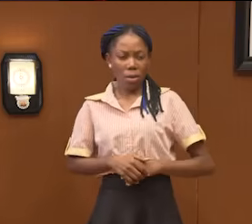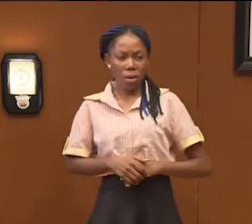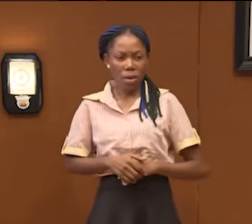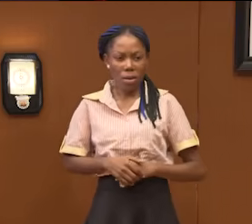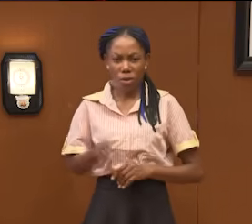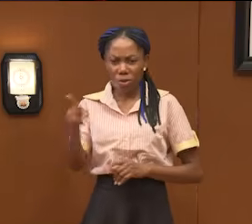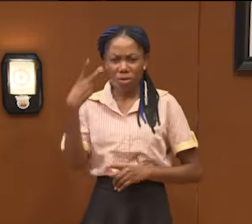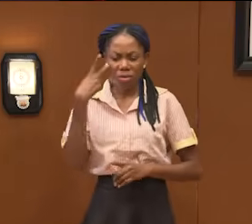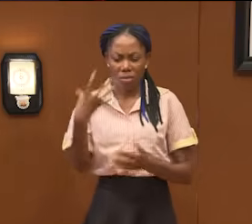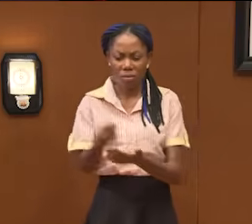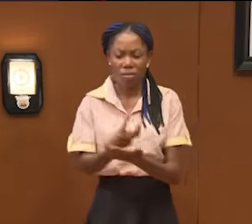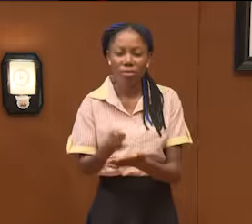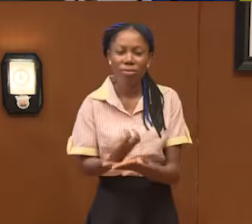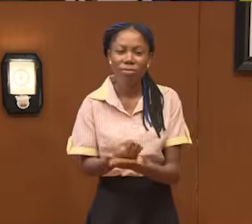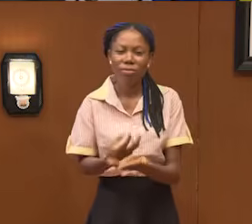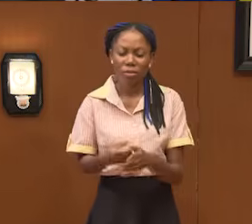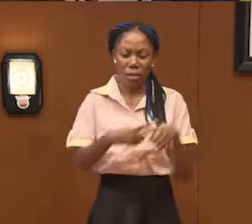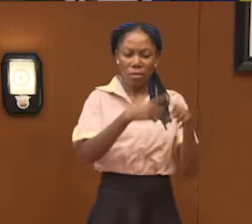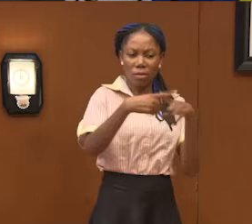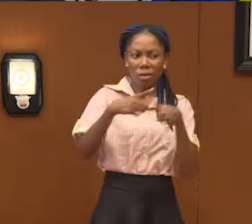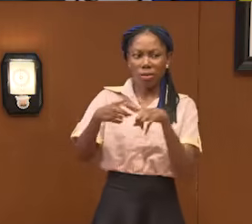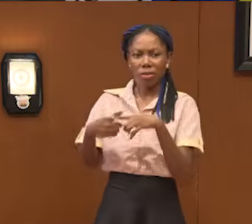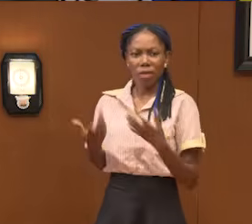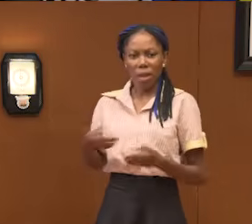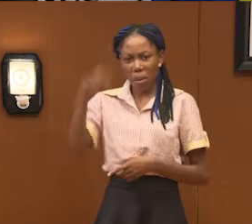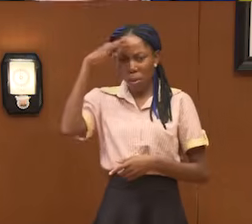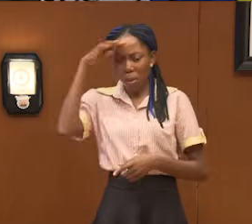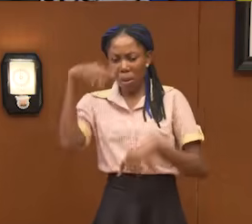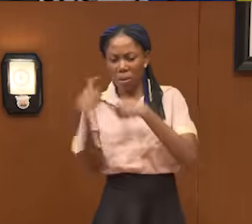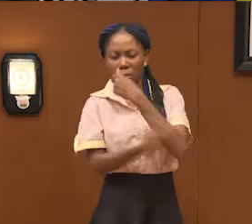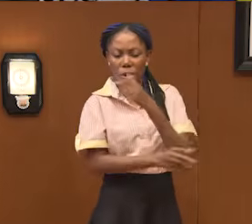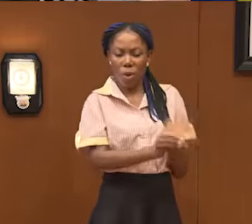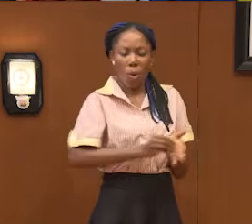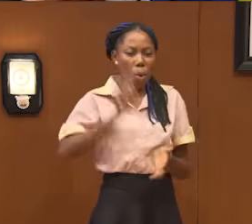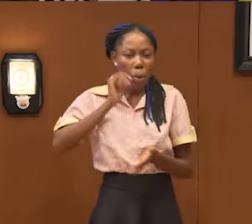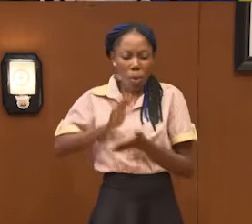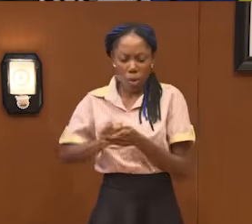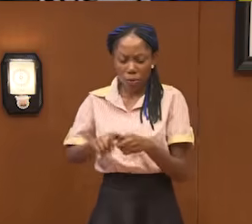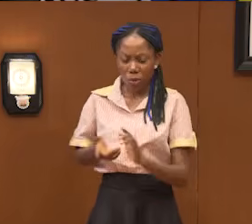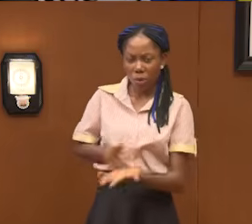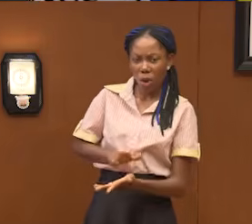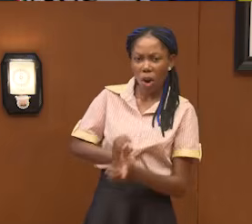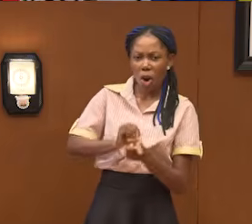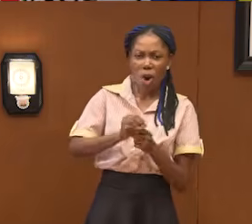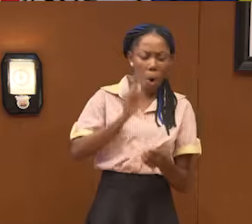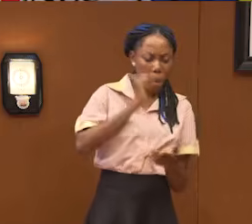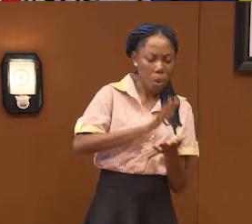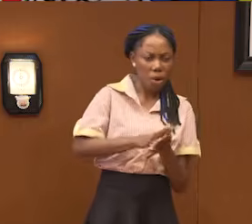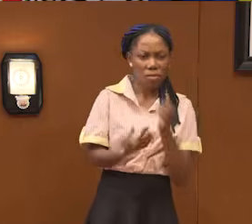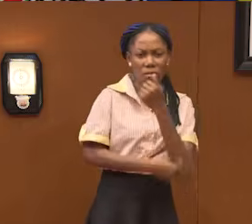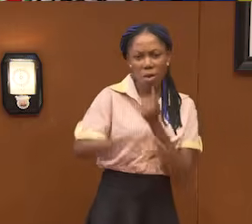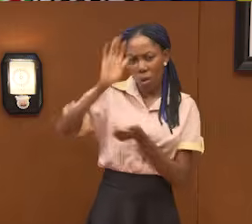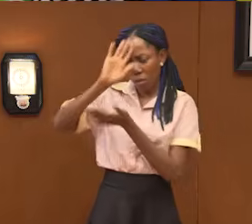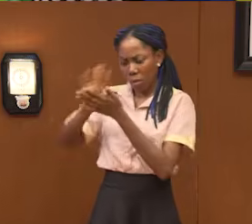You read it in the news, we see it everywhere. Men beating their wife to death. Wife beating their husband to death as